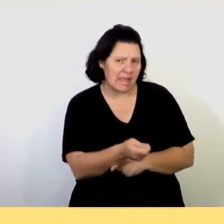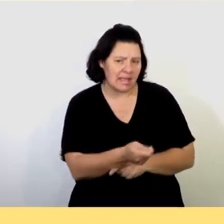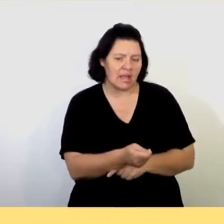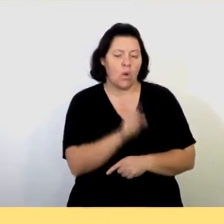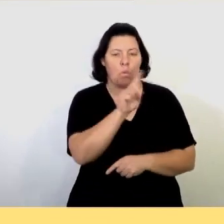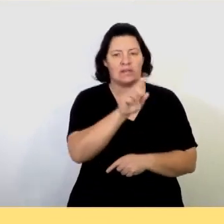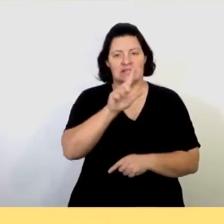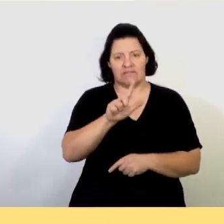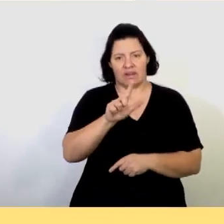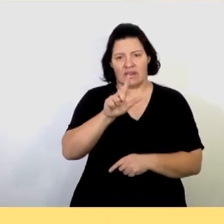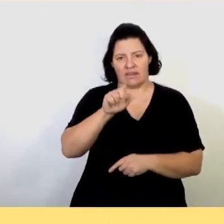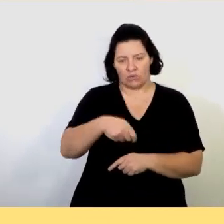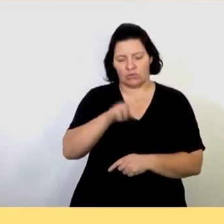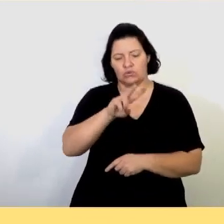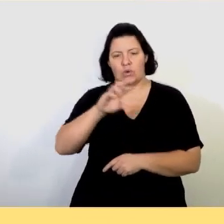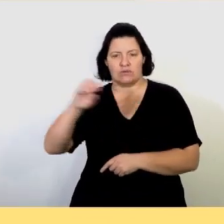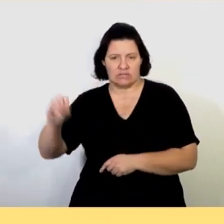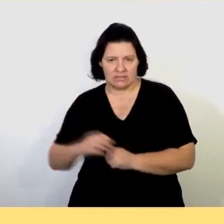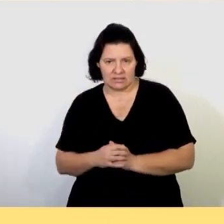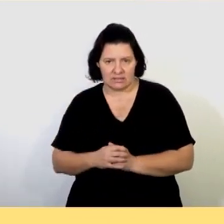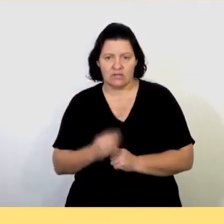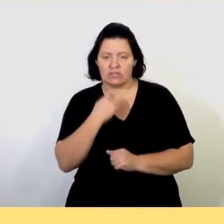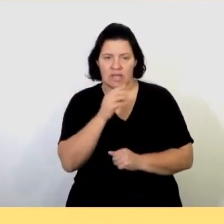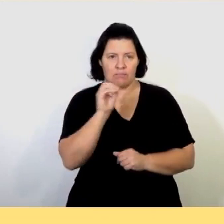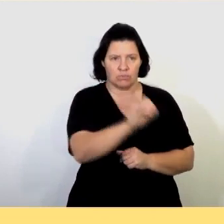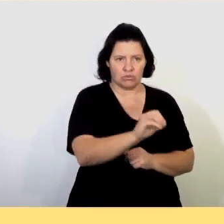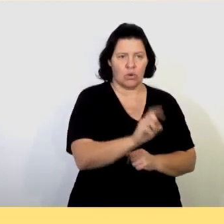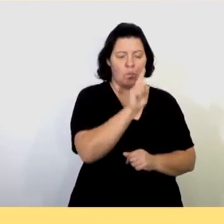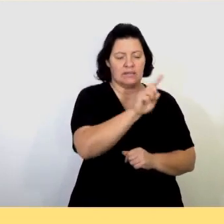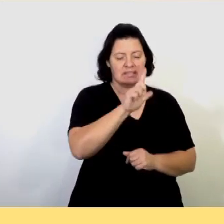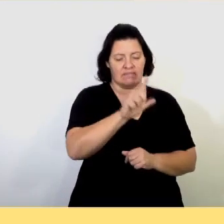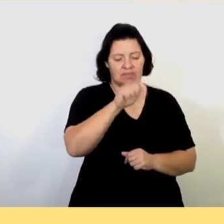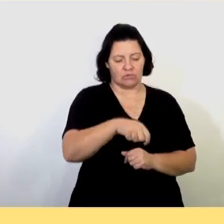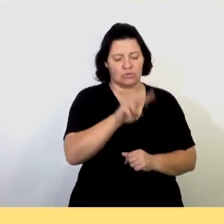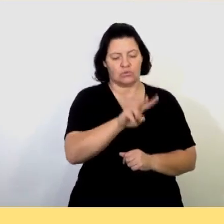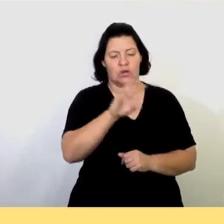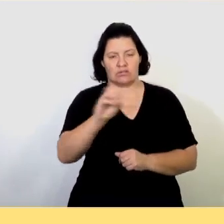that we paid? 17,200. So I'm coming here to say